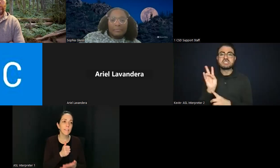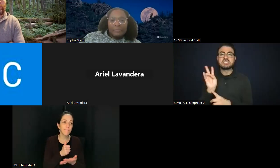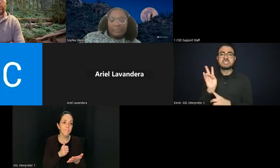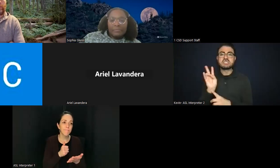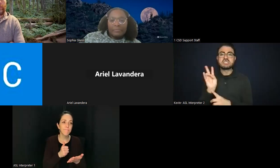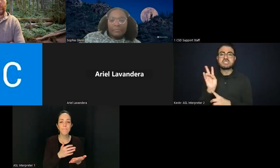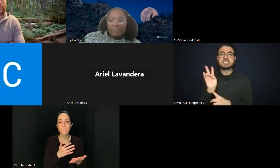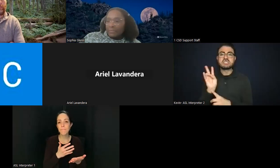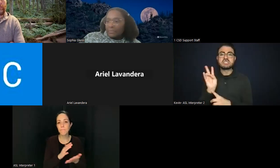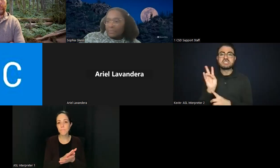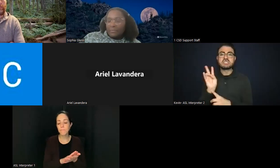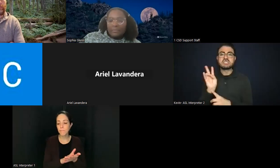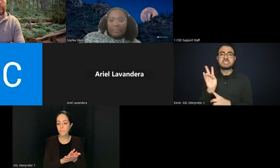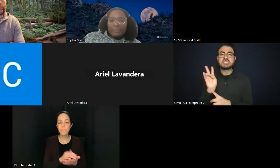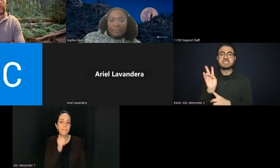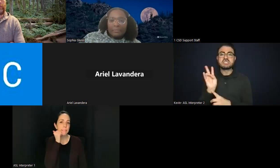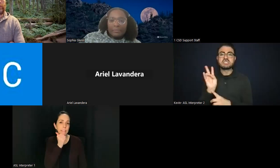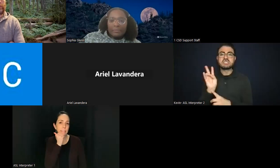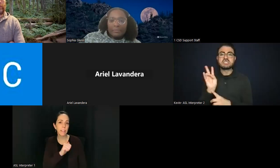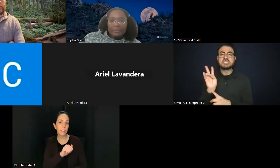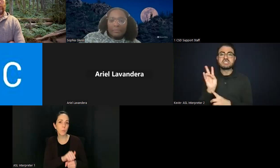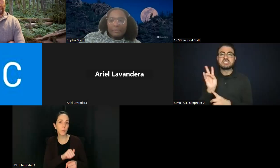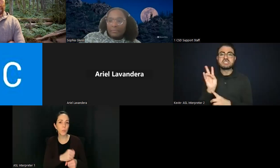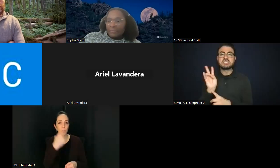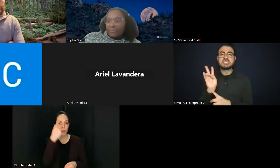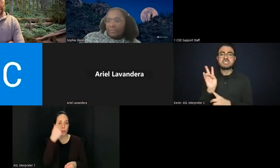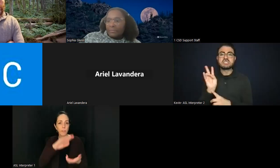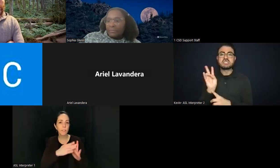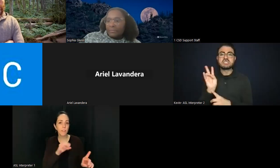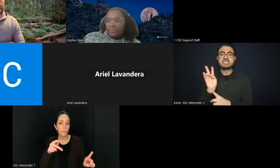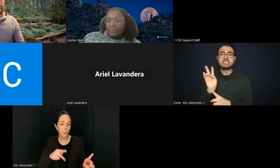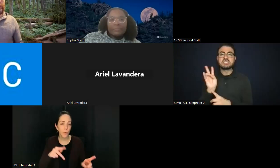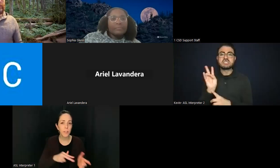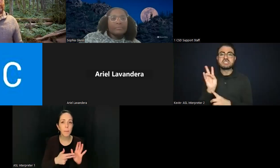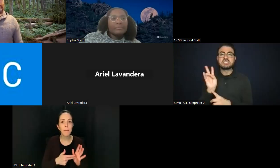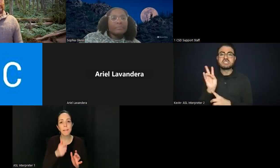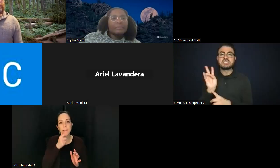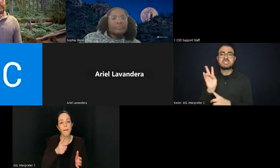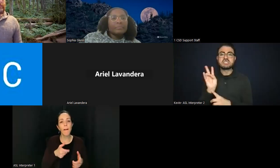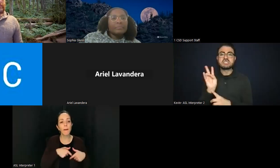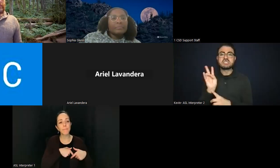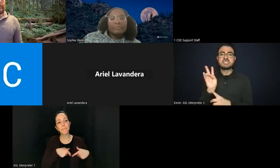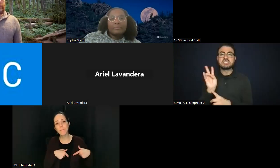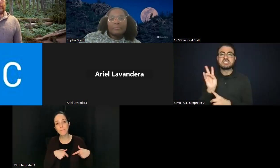daily work of this of the city of Portland, basically. So we're not going to be getting badges